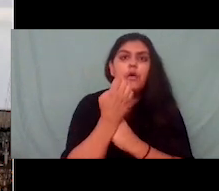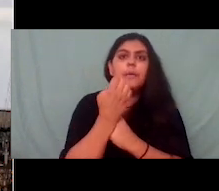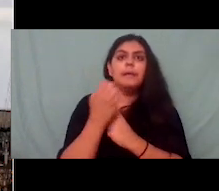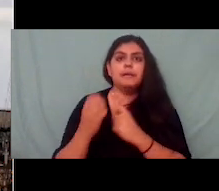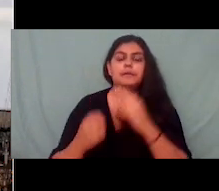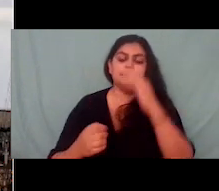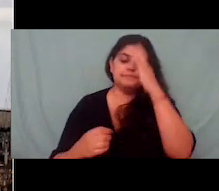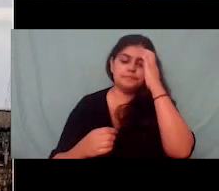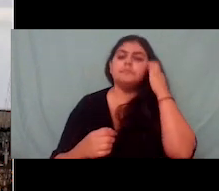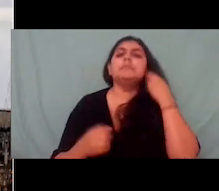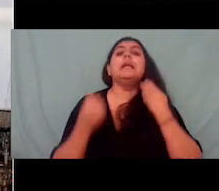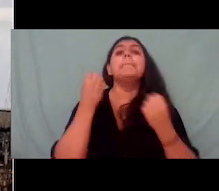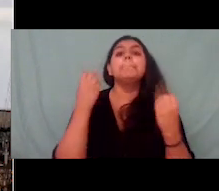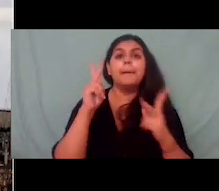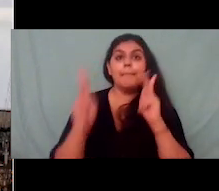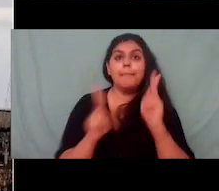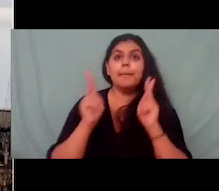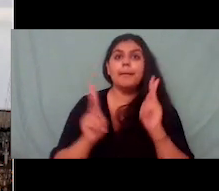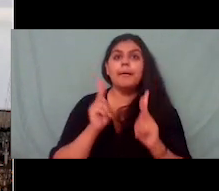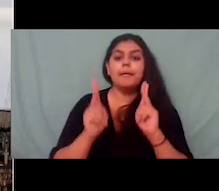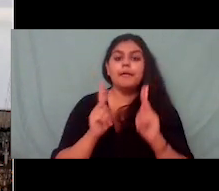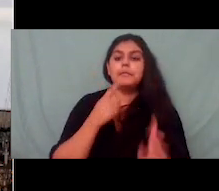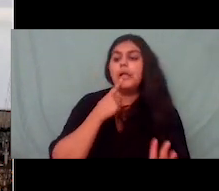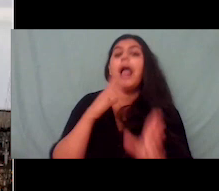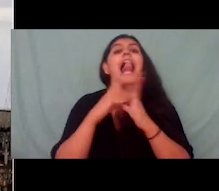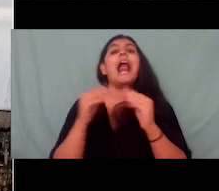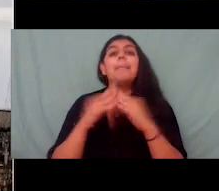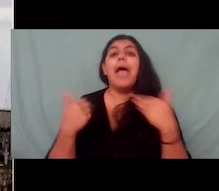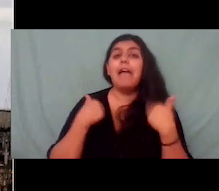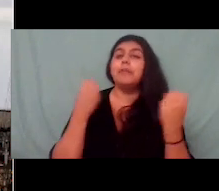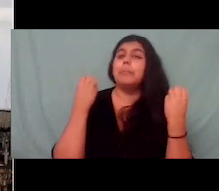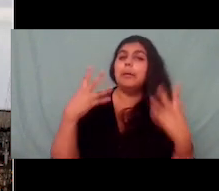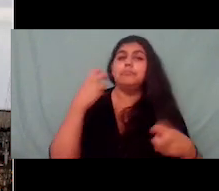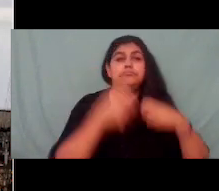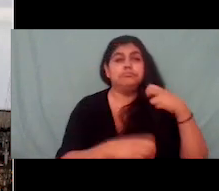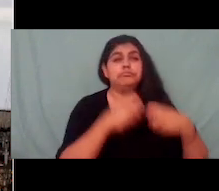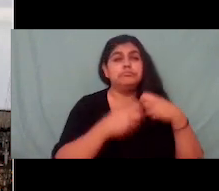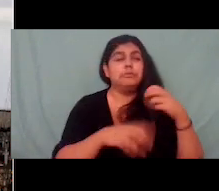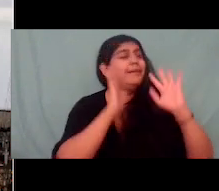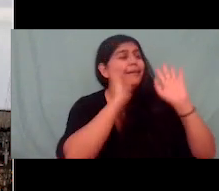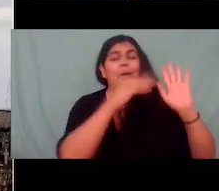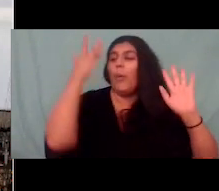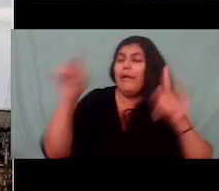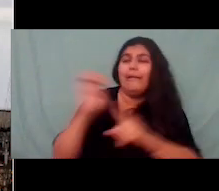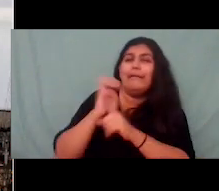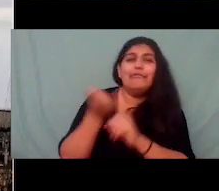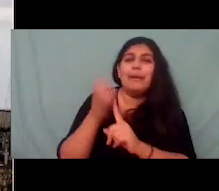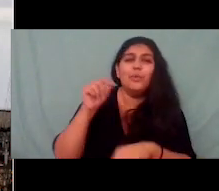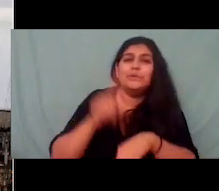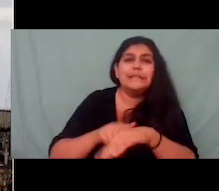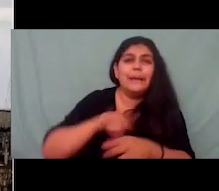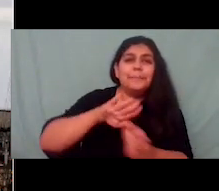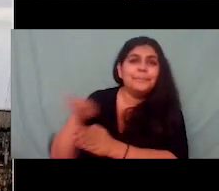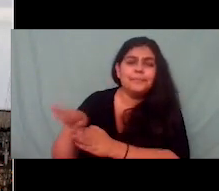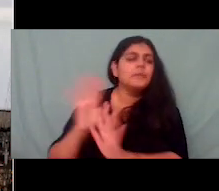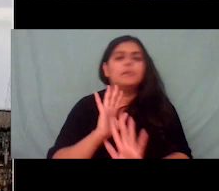lot of people say in Lebanon we have a lot more problems, like why should we care about the environment? So I hope that we can shed some light on